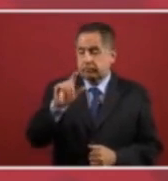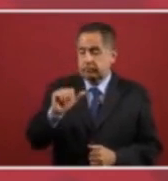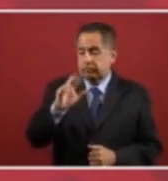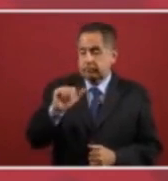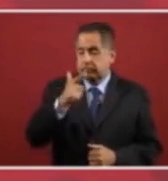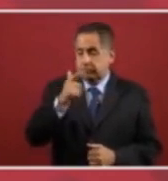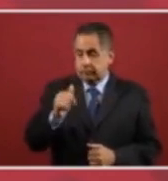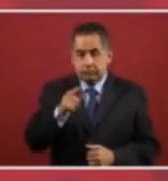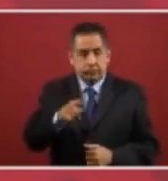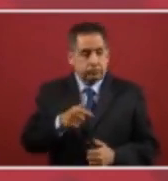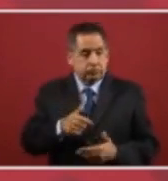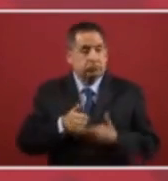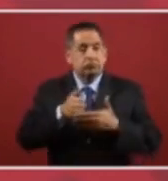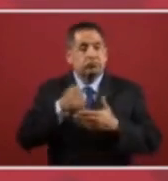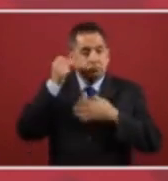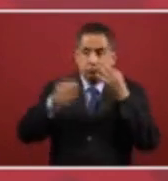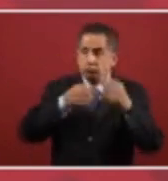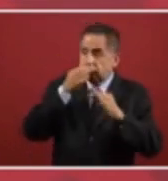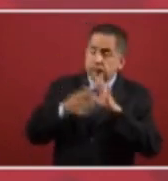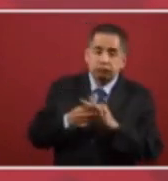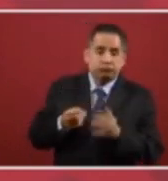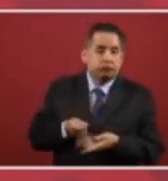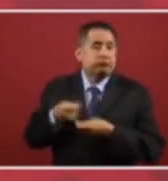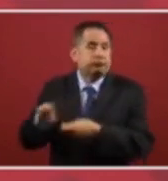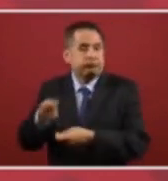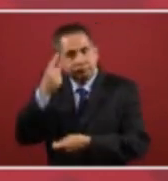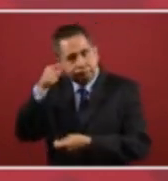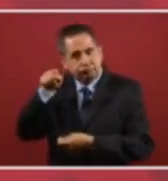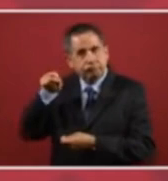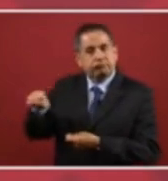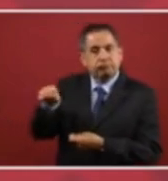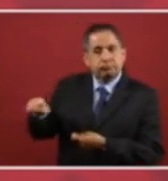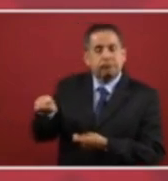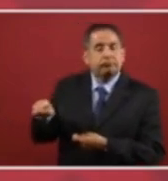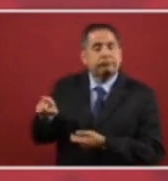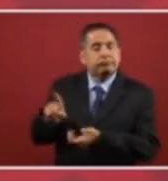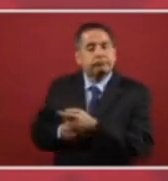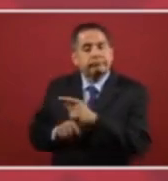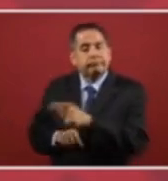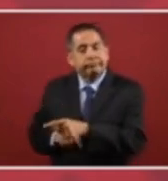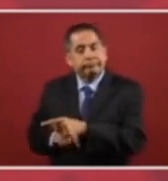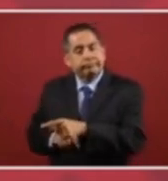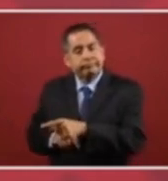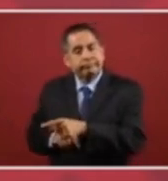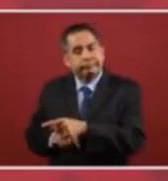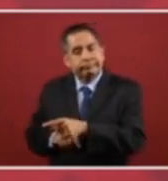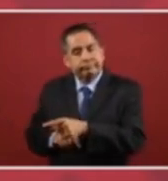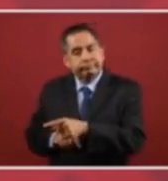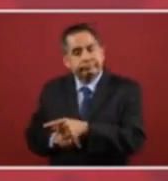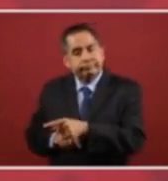This man, Escarra, helped in the campaign